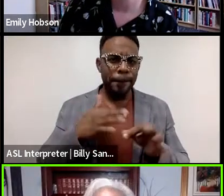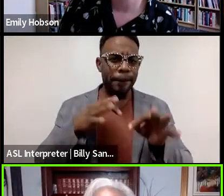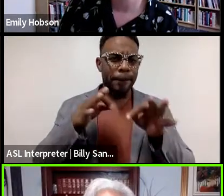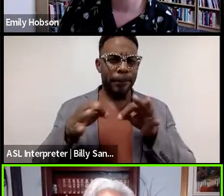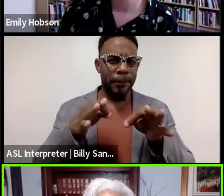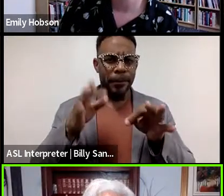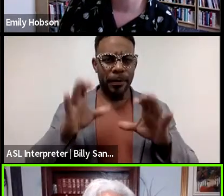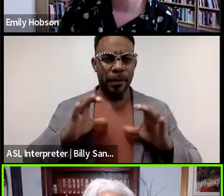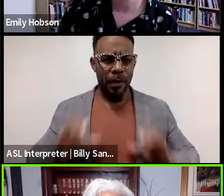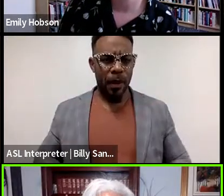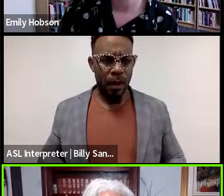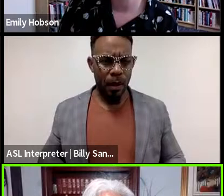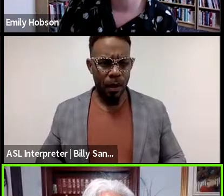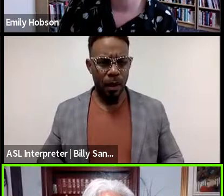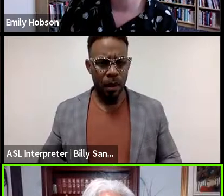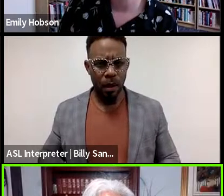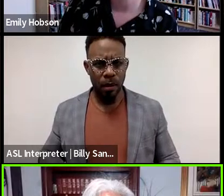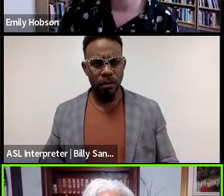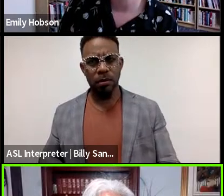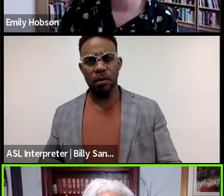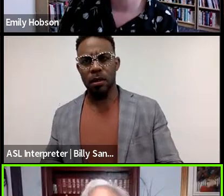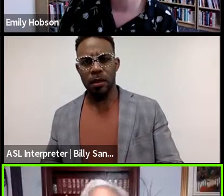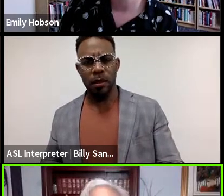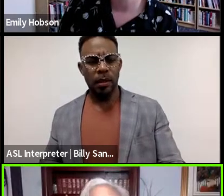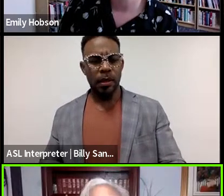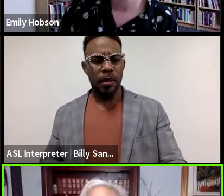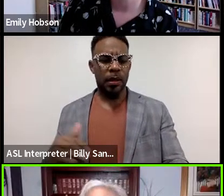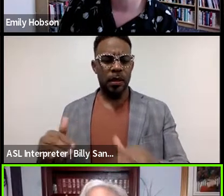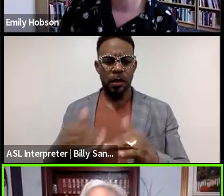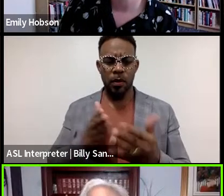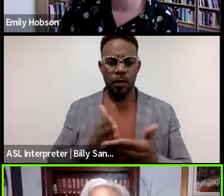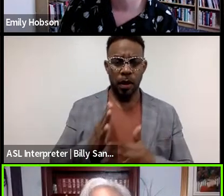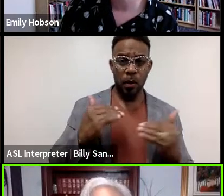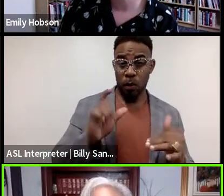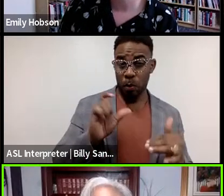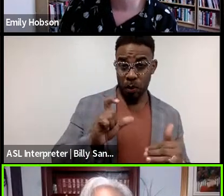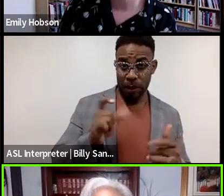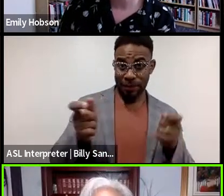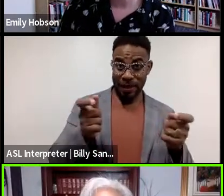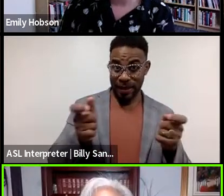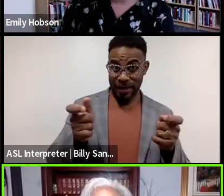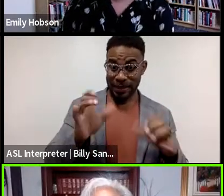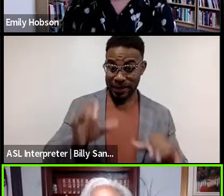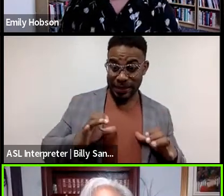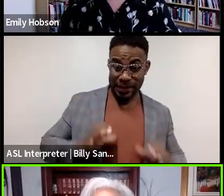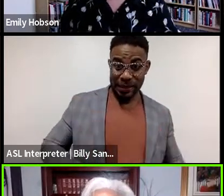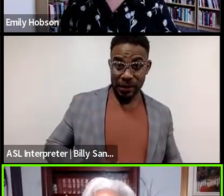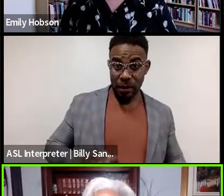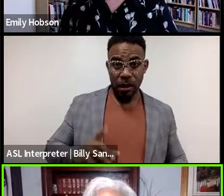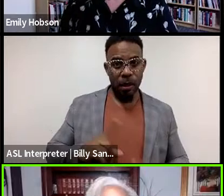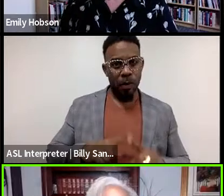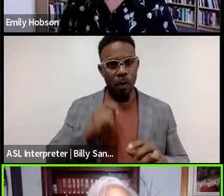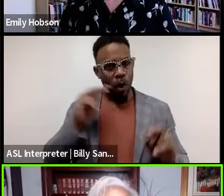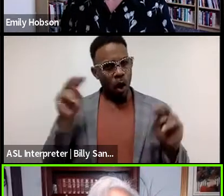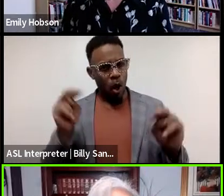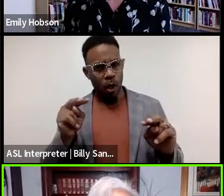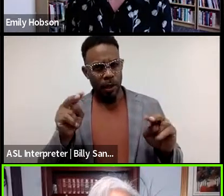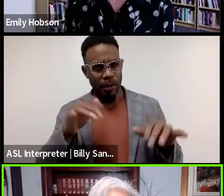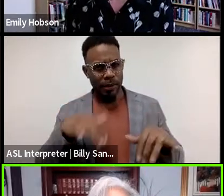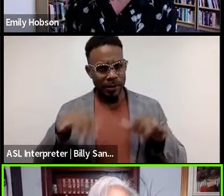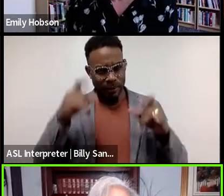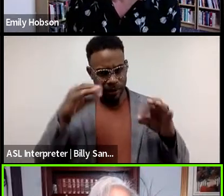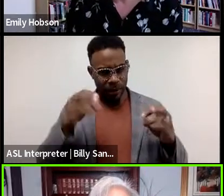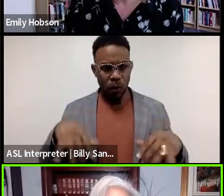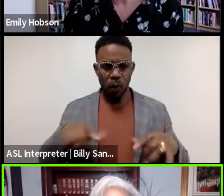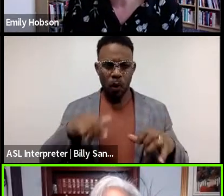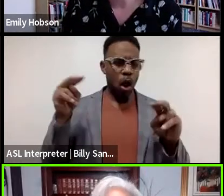define citizenship, and the civil rights movement was supposed to have handled citizenship, but when we're looking at Stand Your Ground,